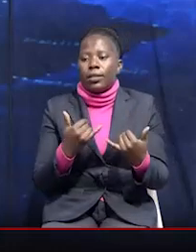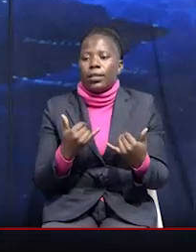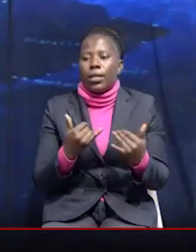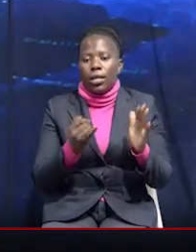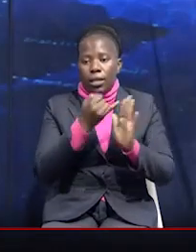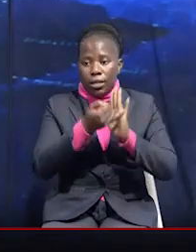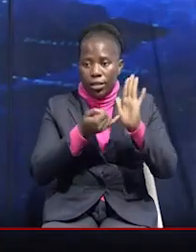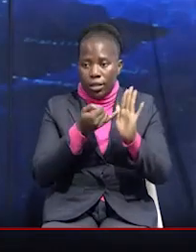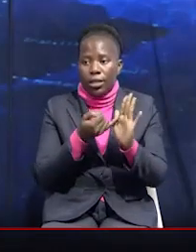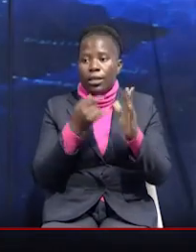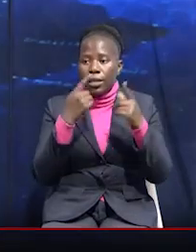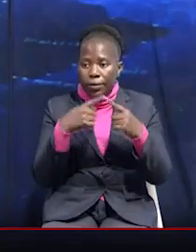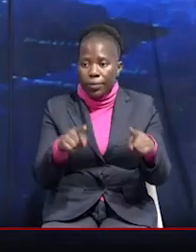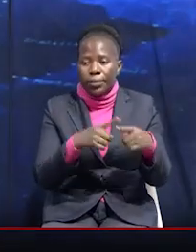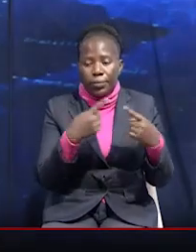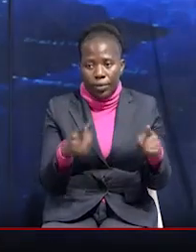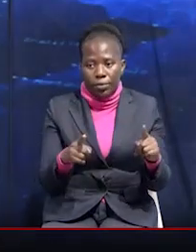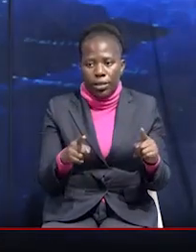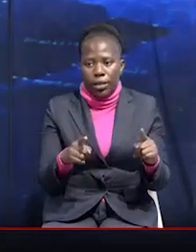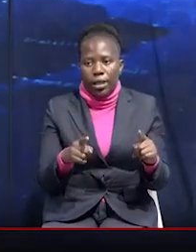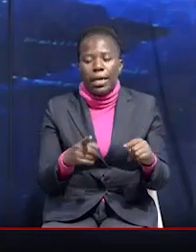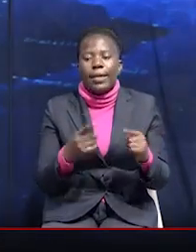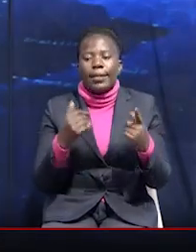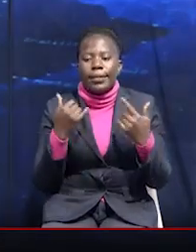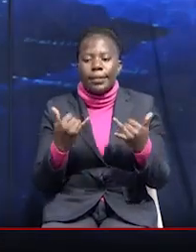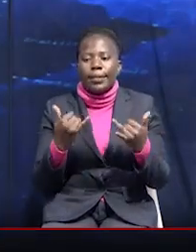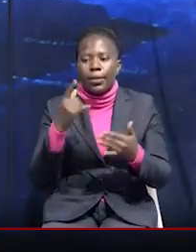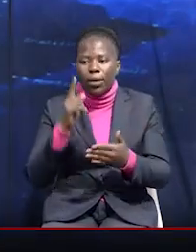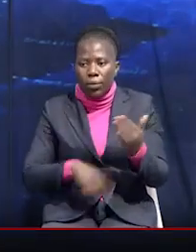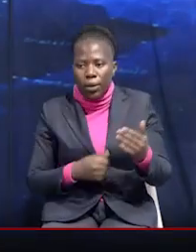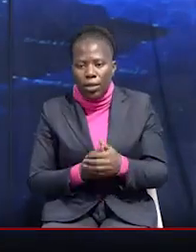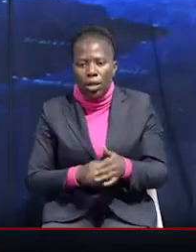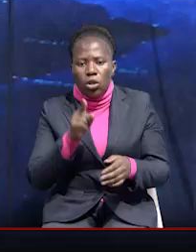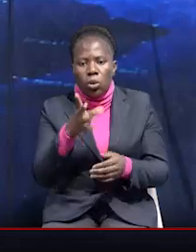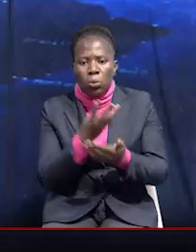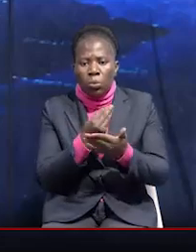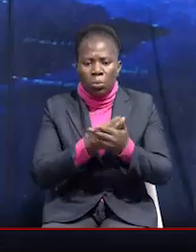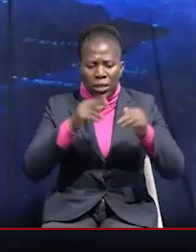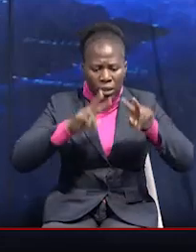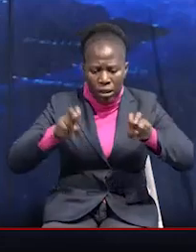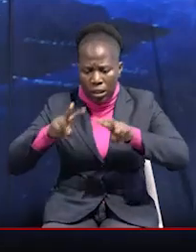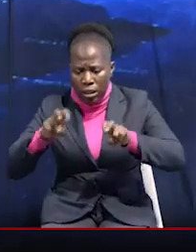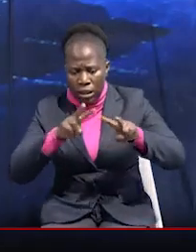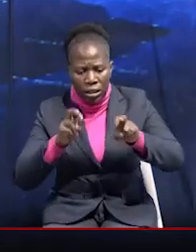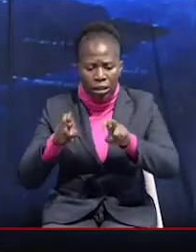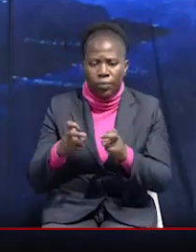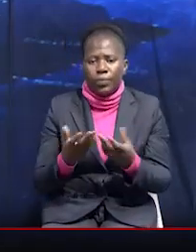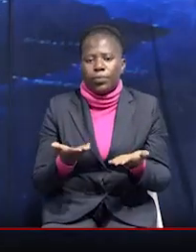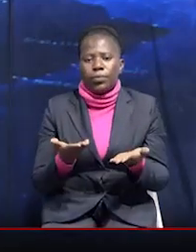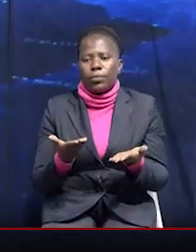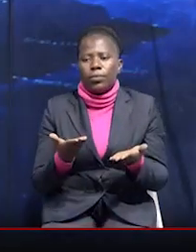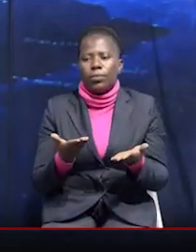January effect. The January effect is where now you start now gallivanting, looking for money, looking for all these things. So that is what